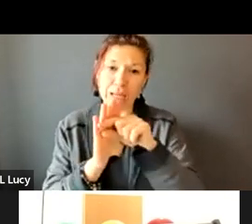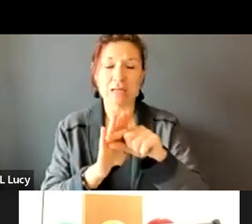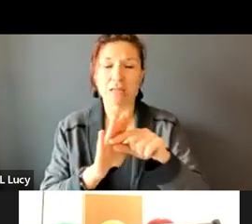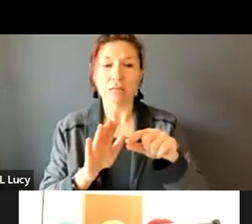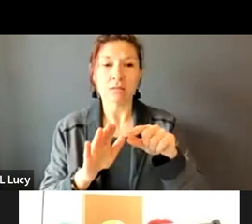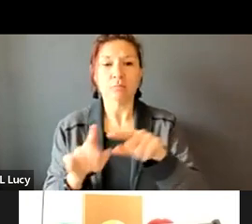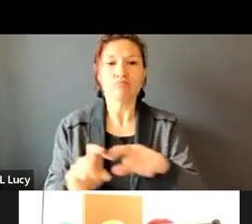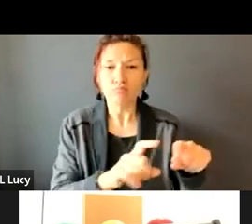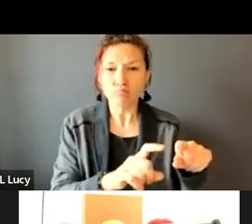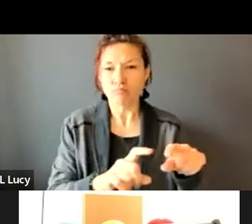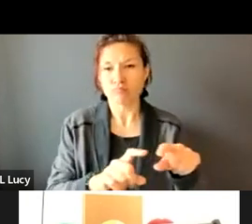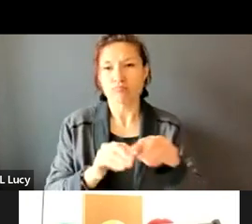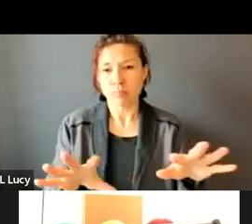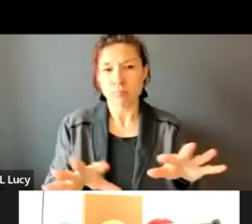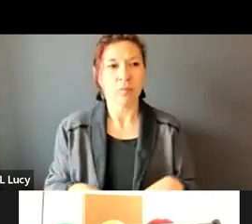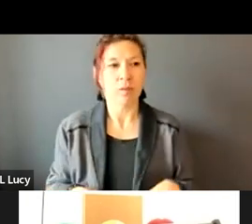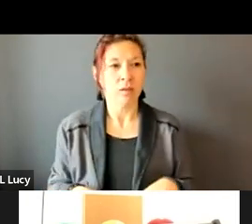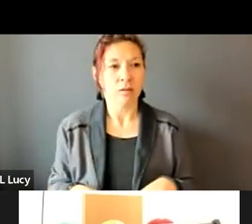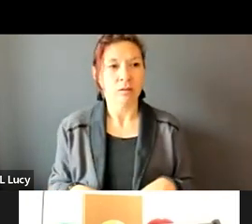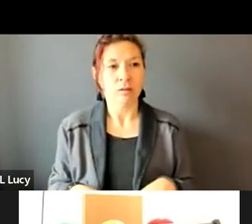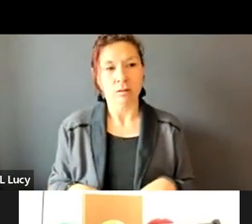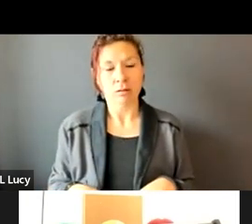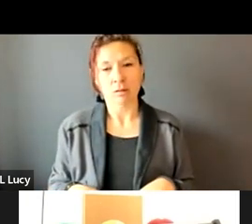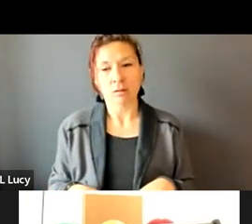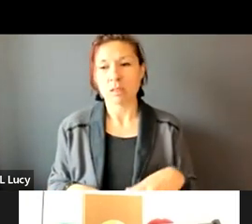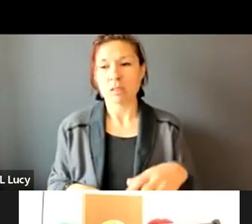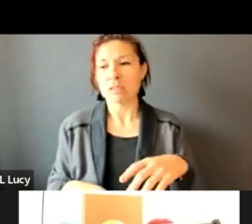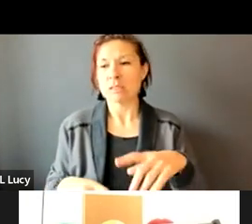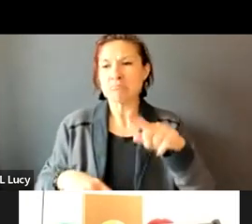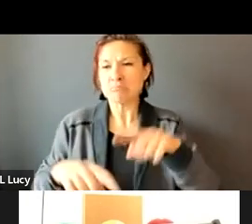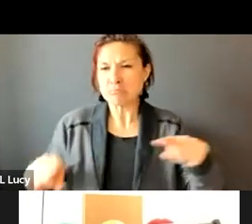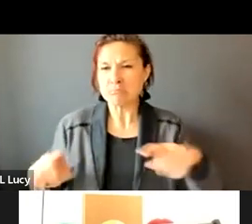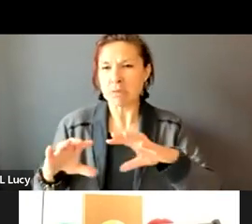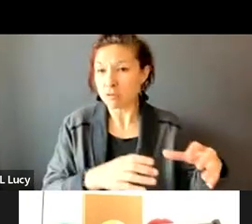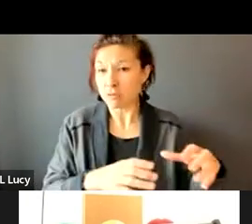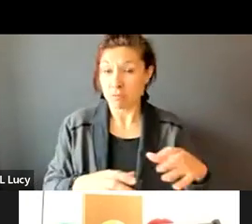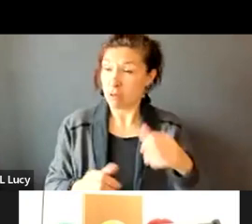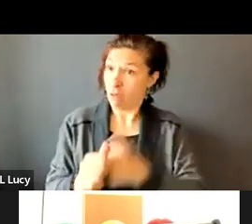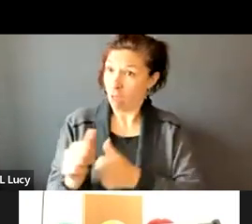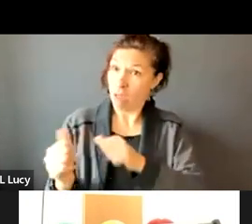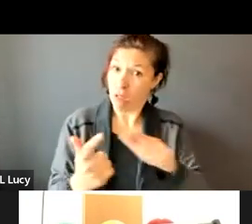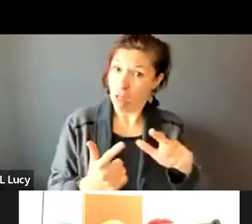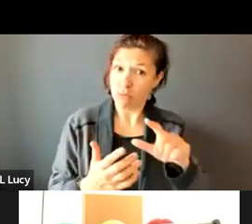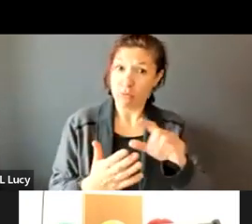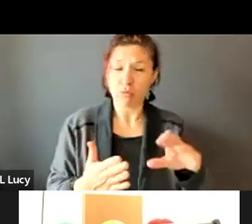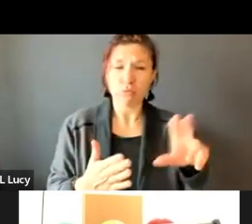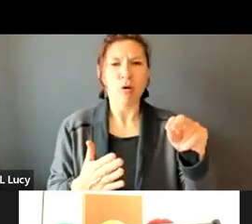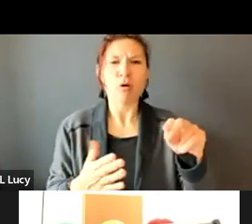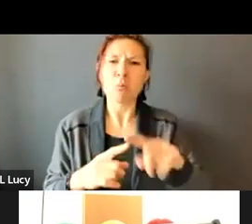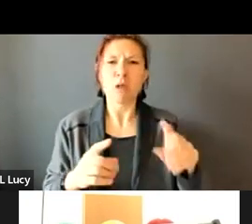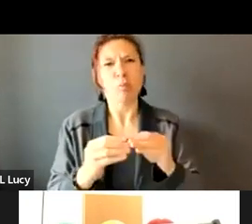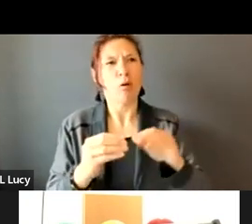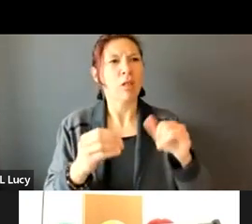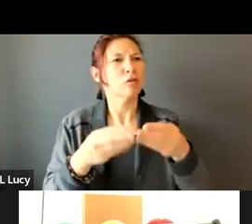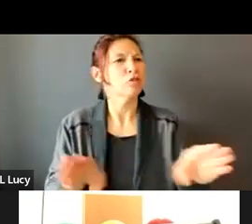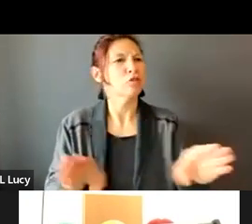selection of classrooms so not every student takes it at every time but it's meant to try to get kind of an average feeling of what